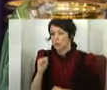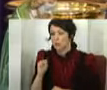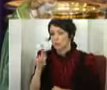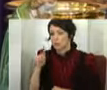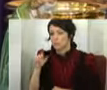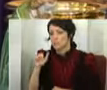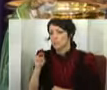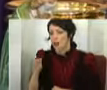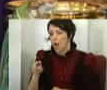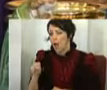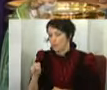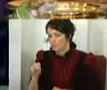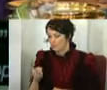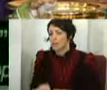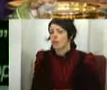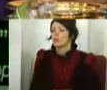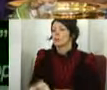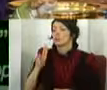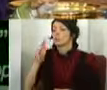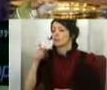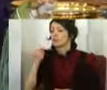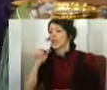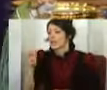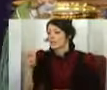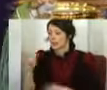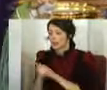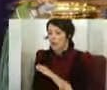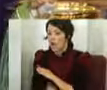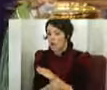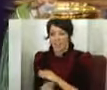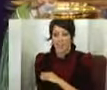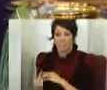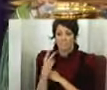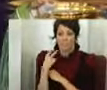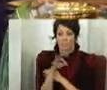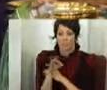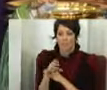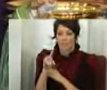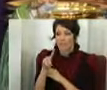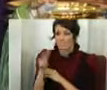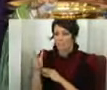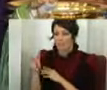the Ukraine, the victims of domestic violence and abuse,